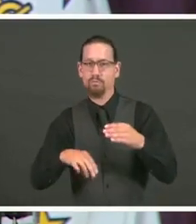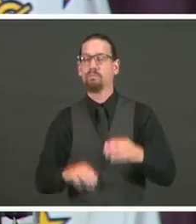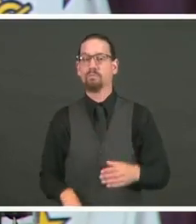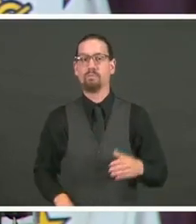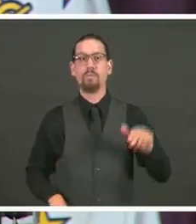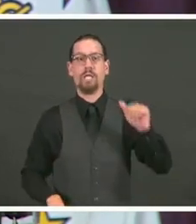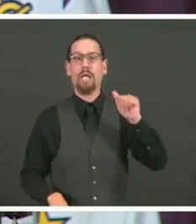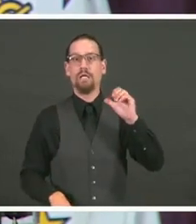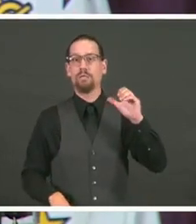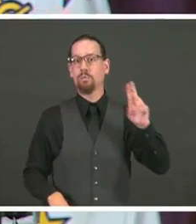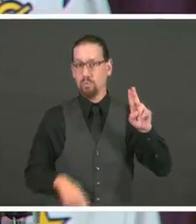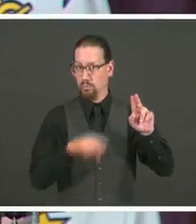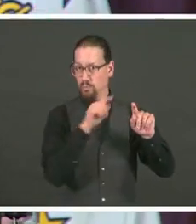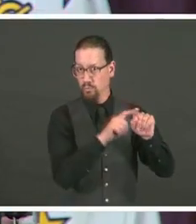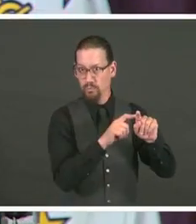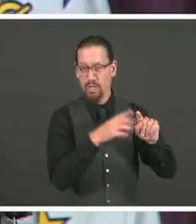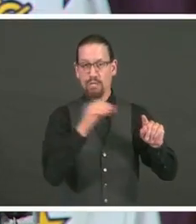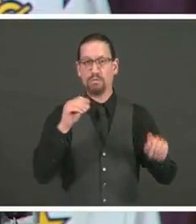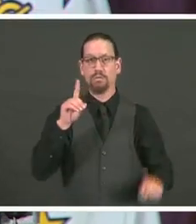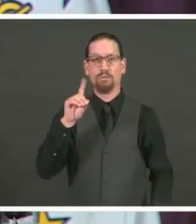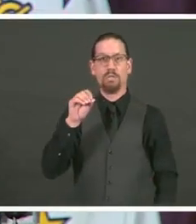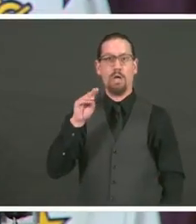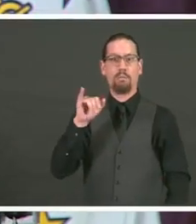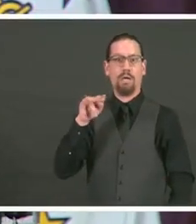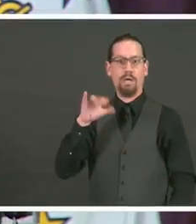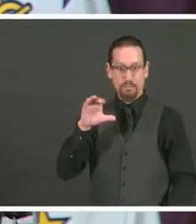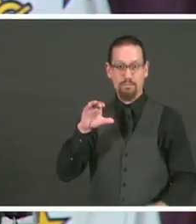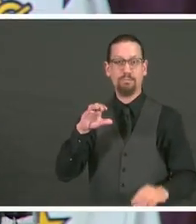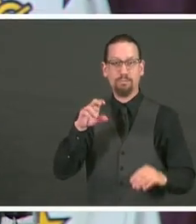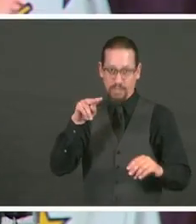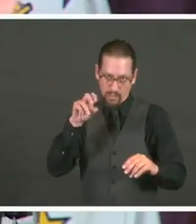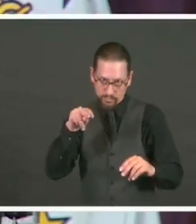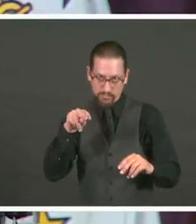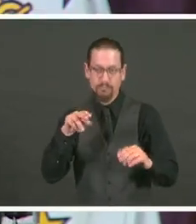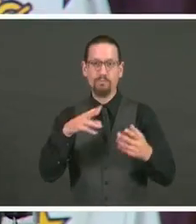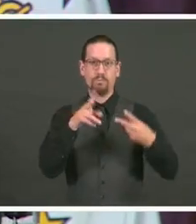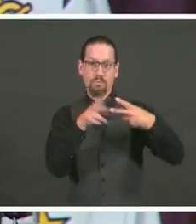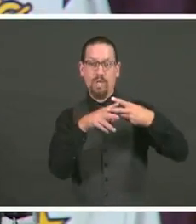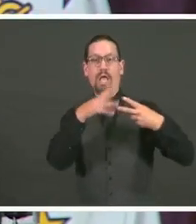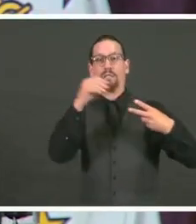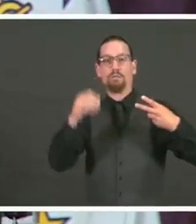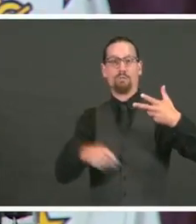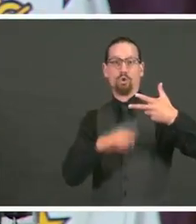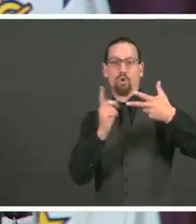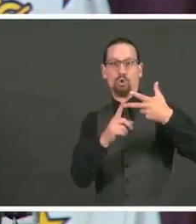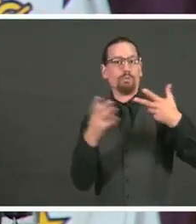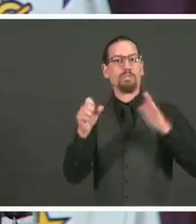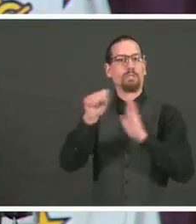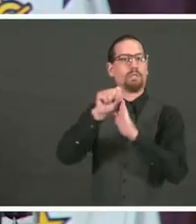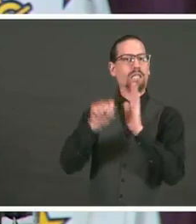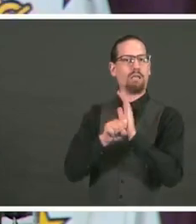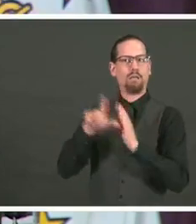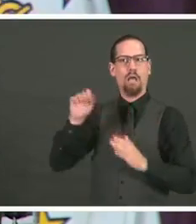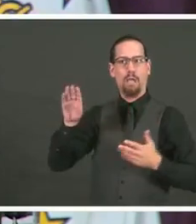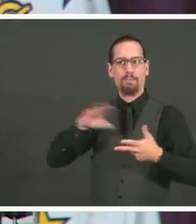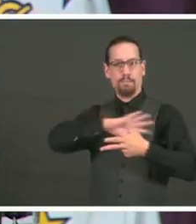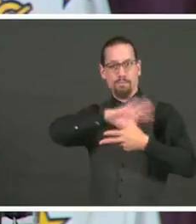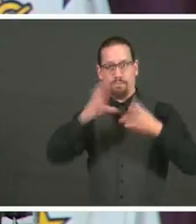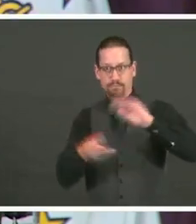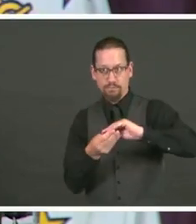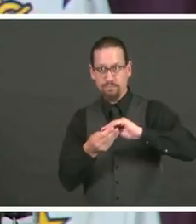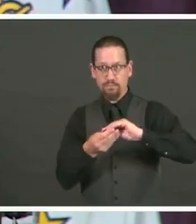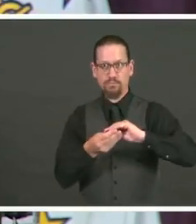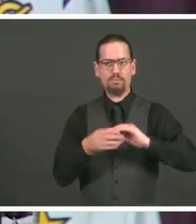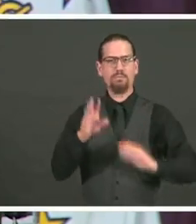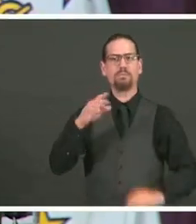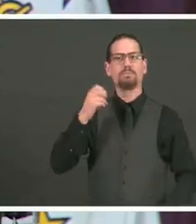If you include AccuReference, Dominion, the state lab, and a couple of other private labs. I personally called the CEOs last week. I said, you better